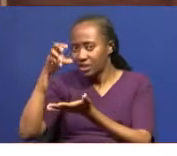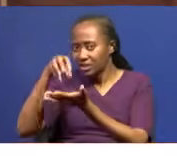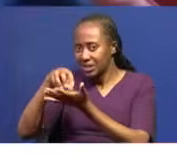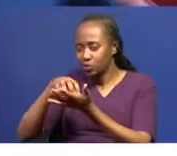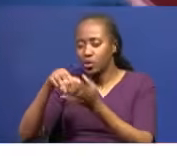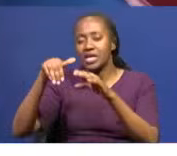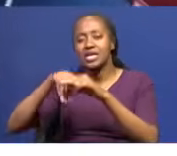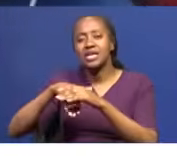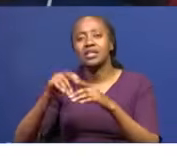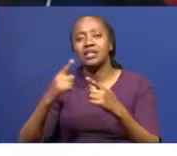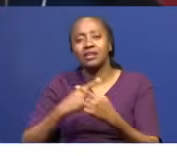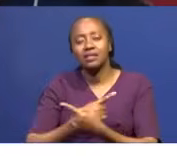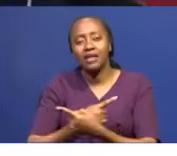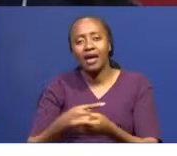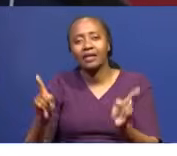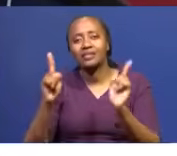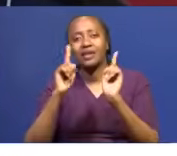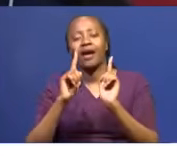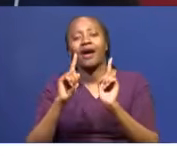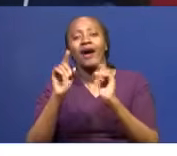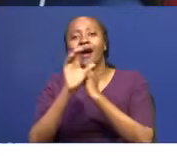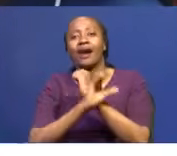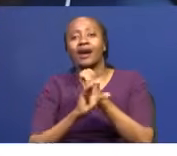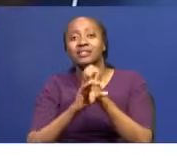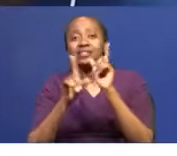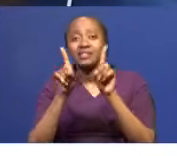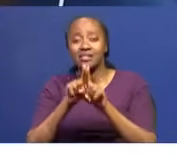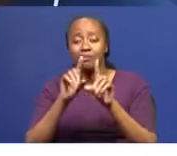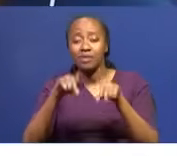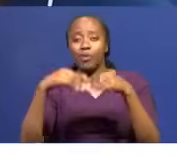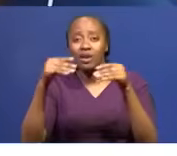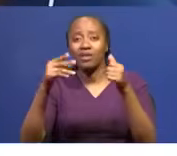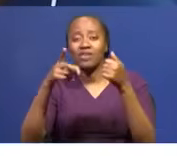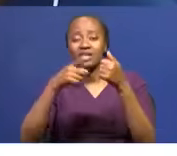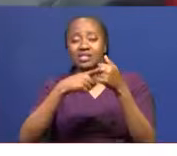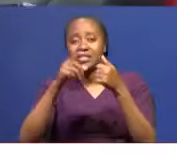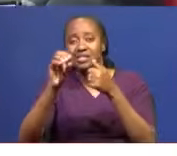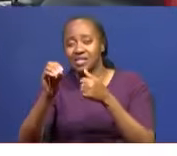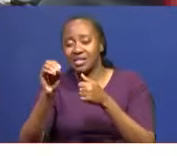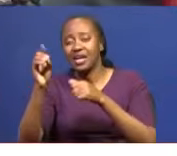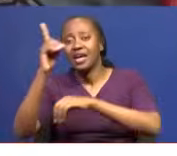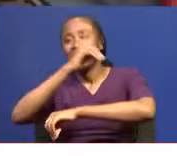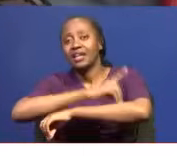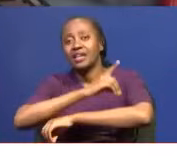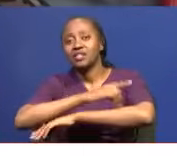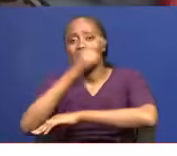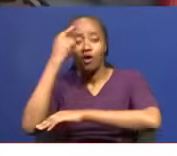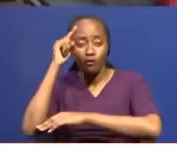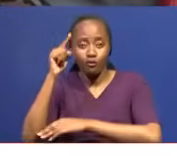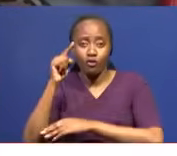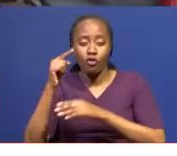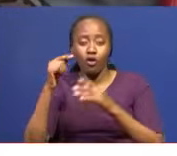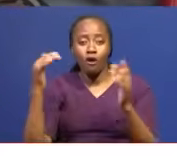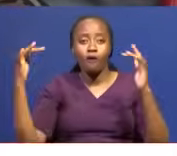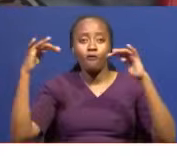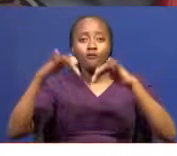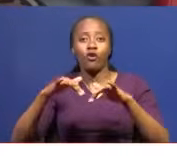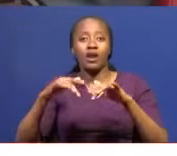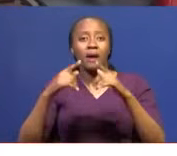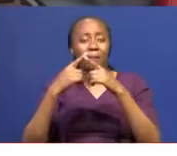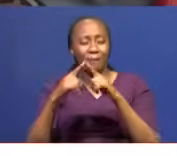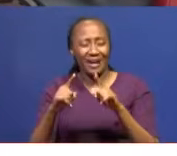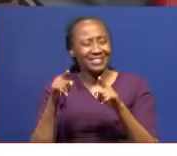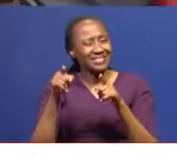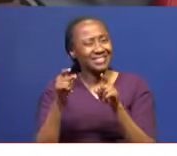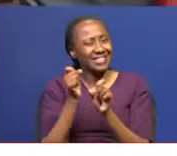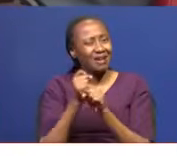entire country. The two institutions were further given 60 days to iron out the issue of quorum in commission sittings, which has hampered